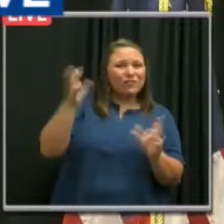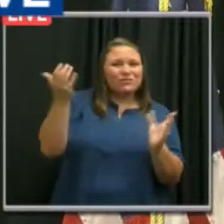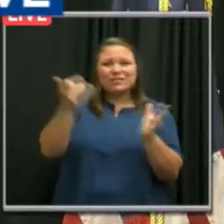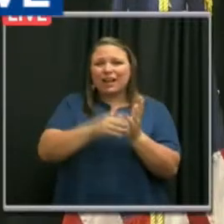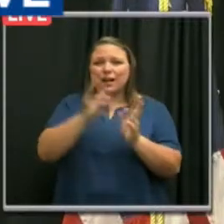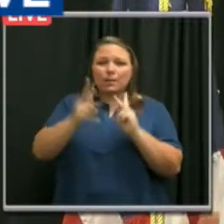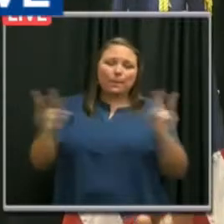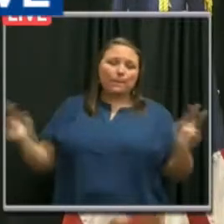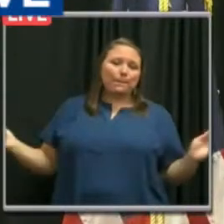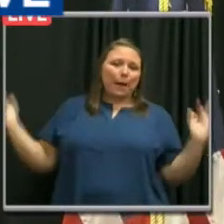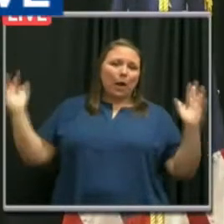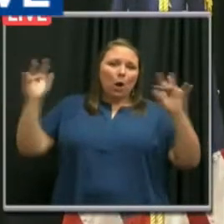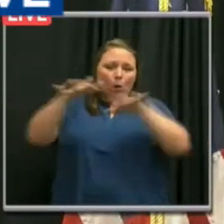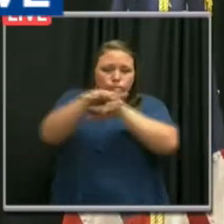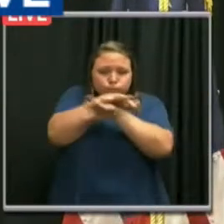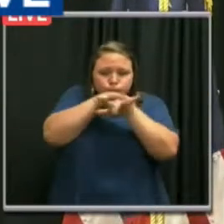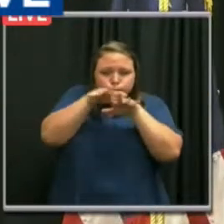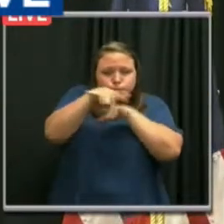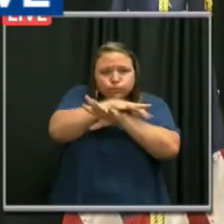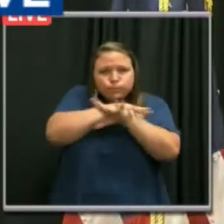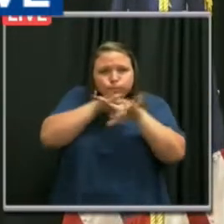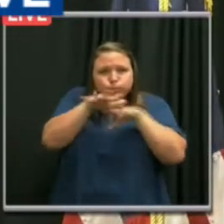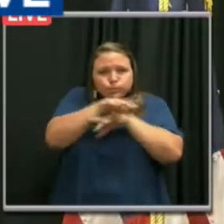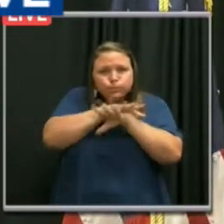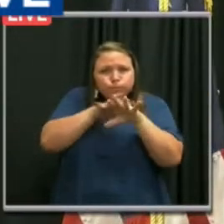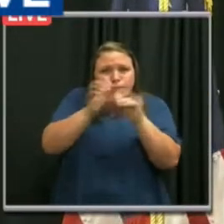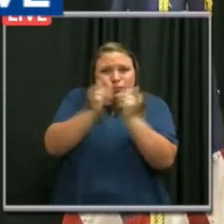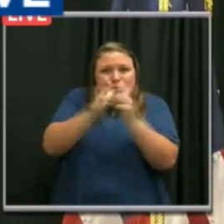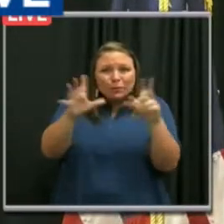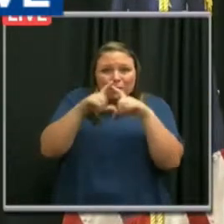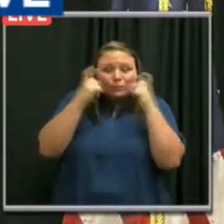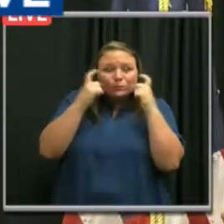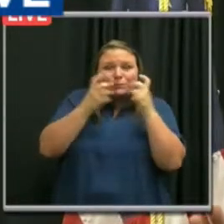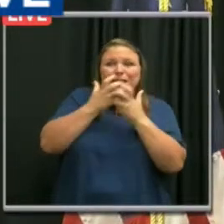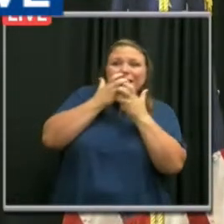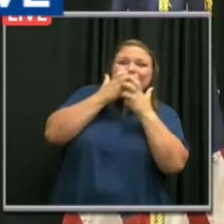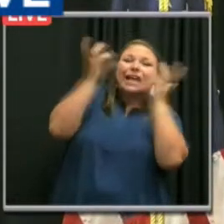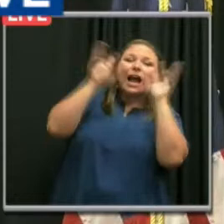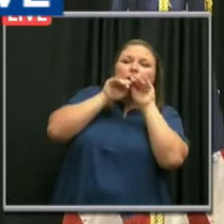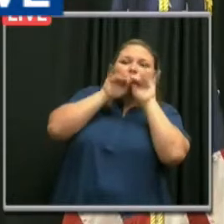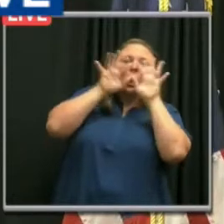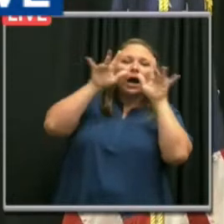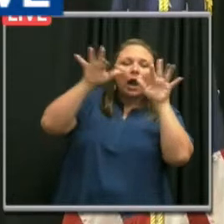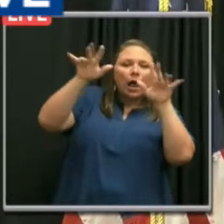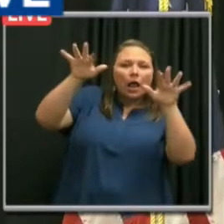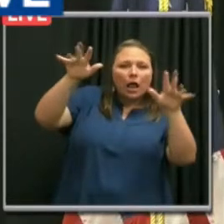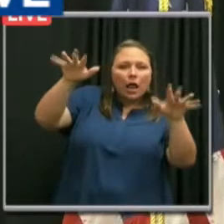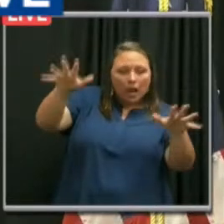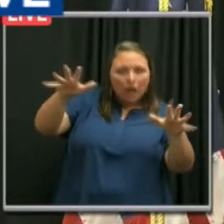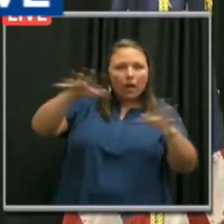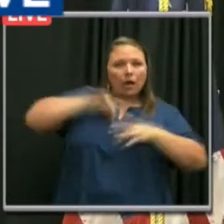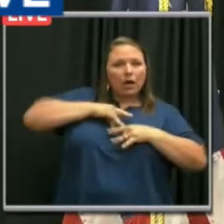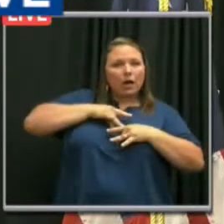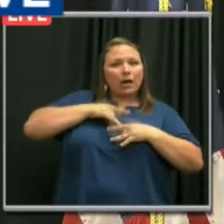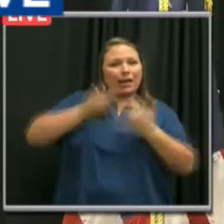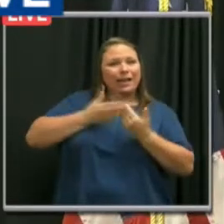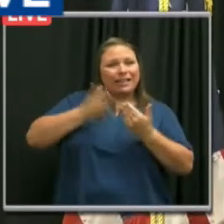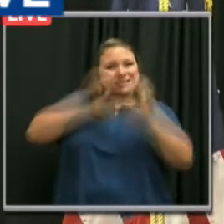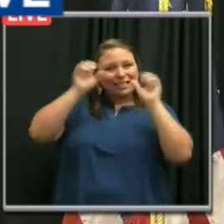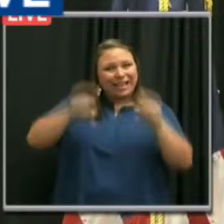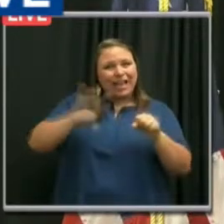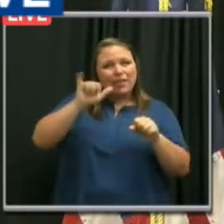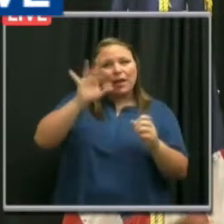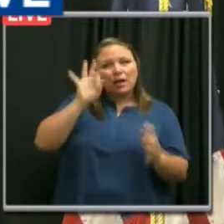people in close proximity, not wearing face coverings, yelling really loudly, it's a